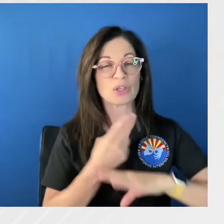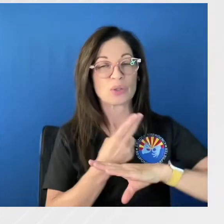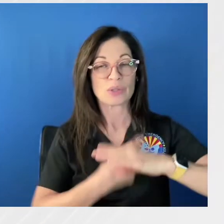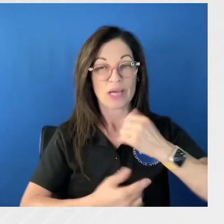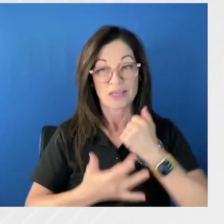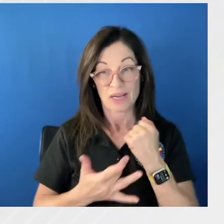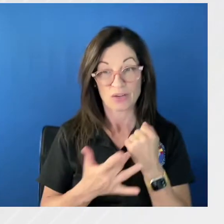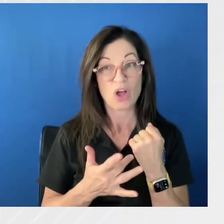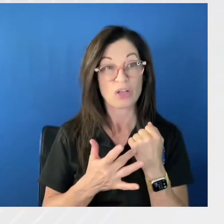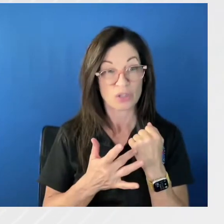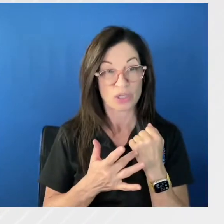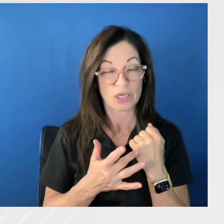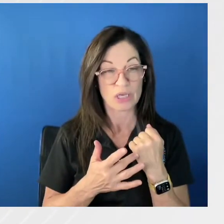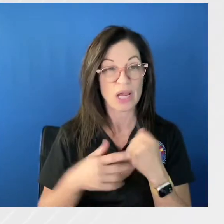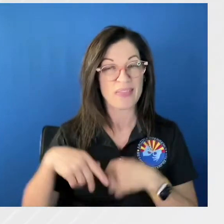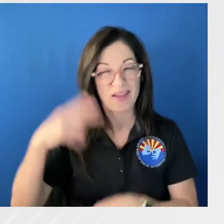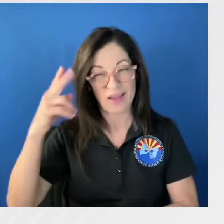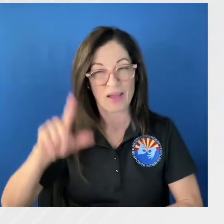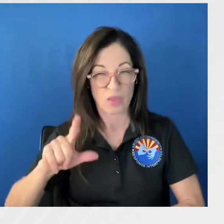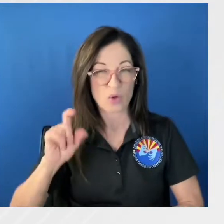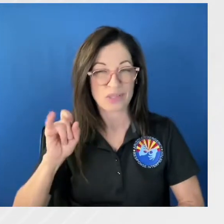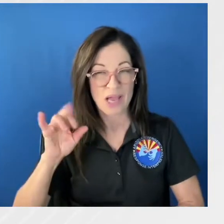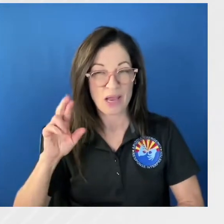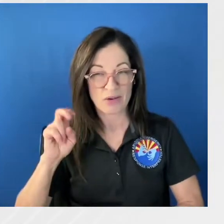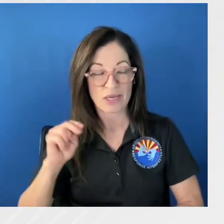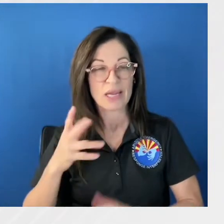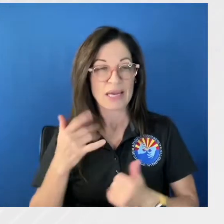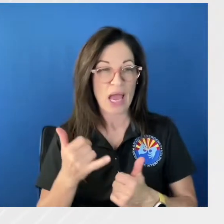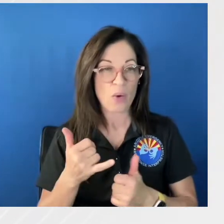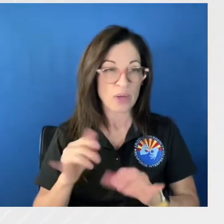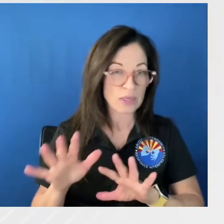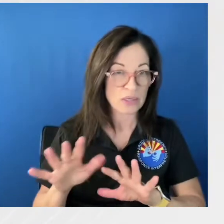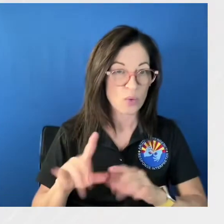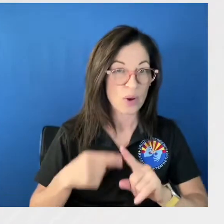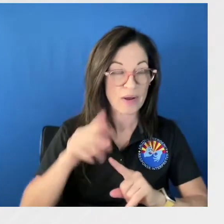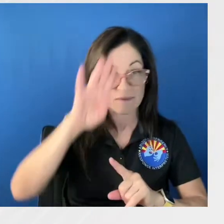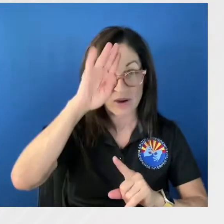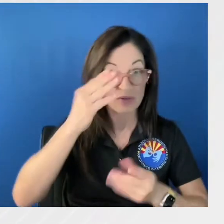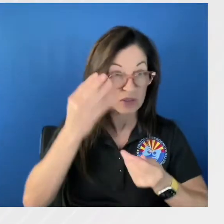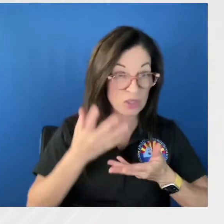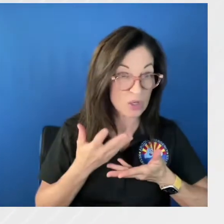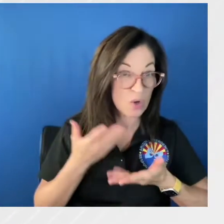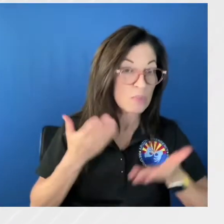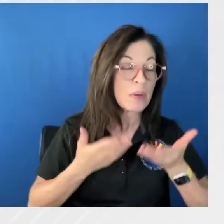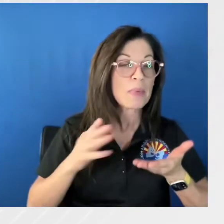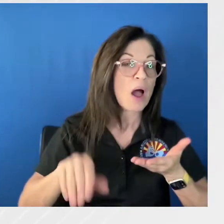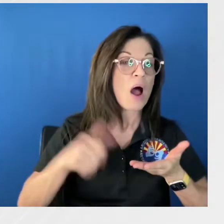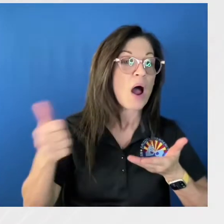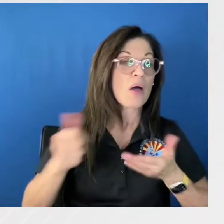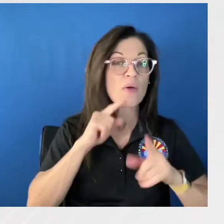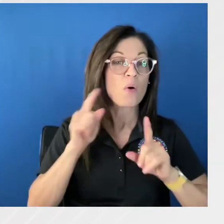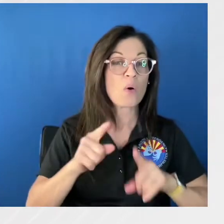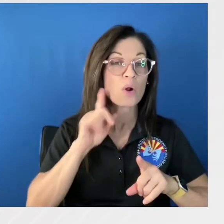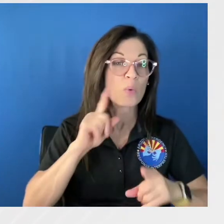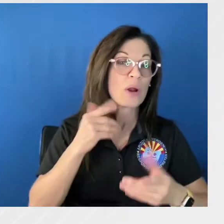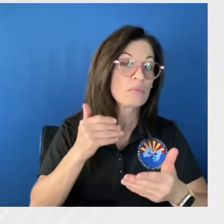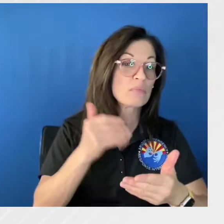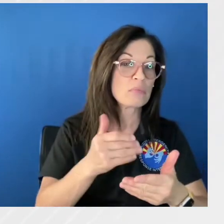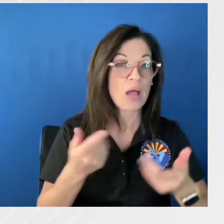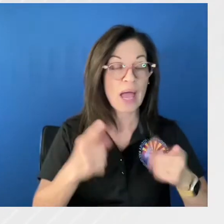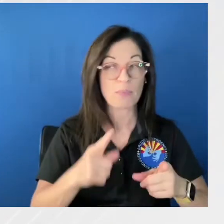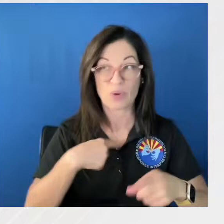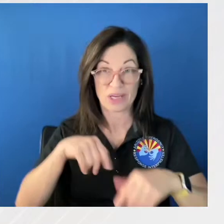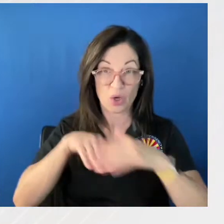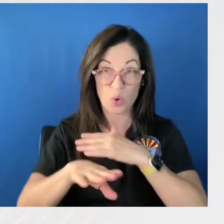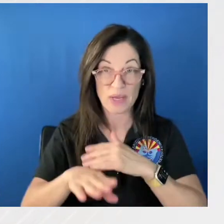of and the high-low siren, and now we can flex. When the firefighters advise us there may be another order coming up and we need to get into that area very